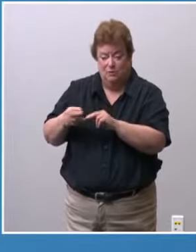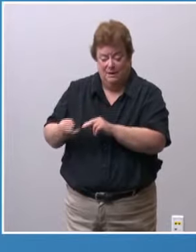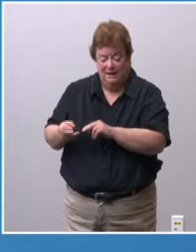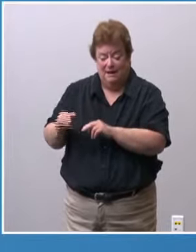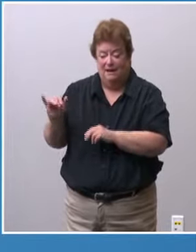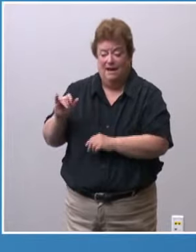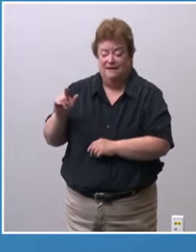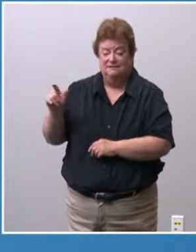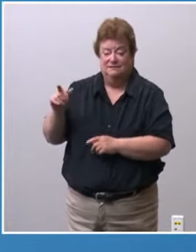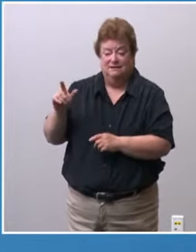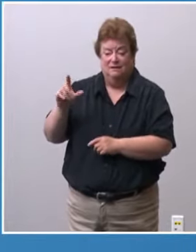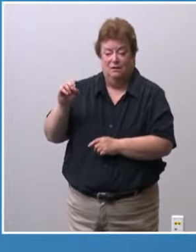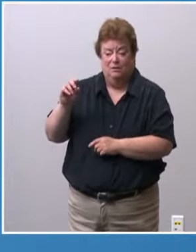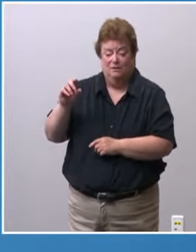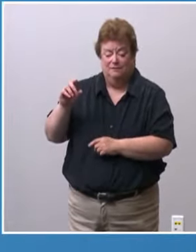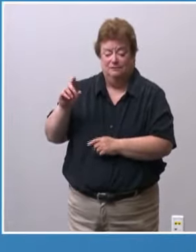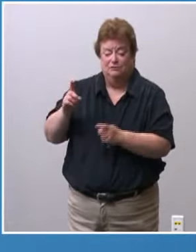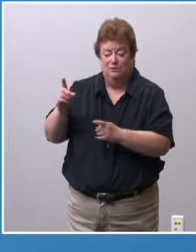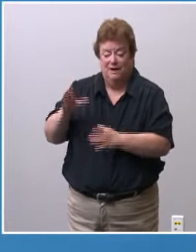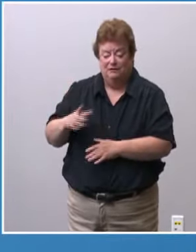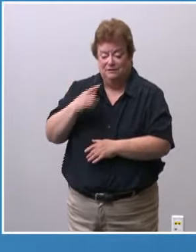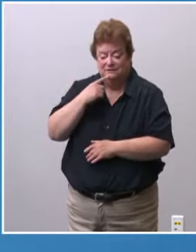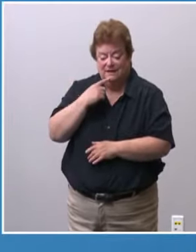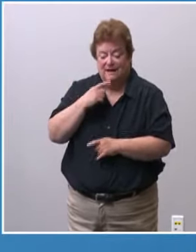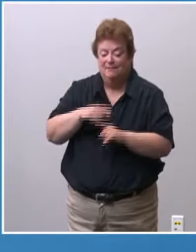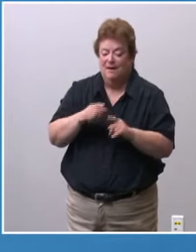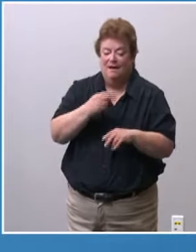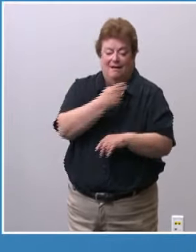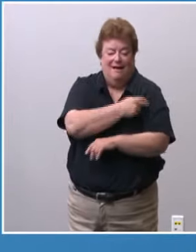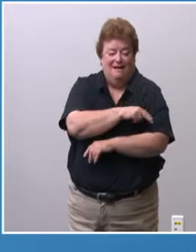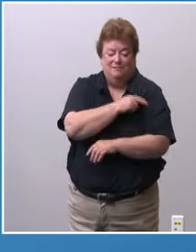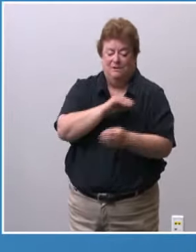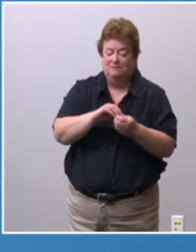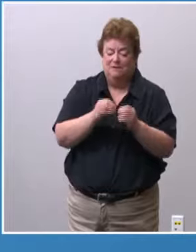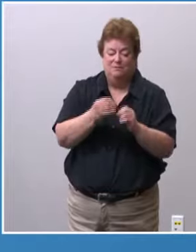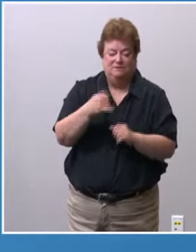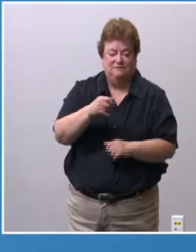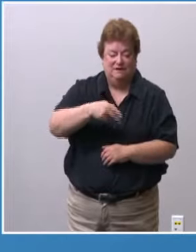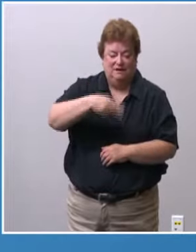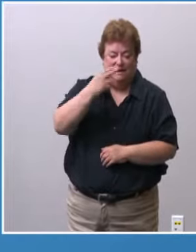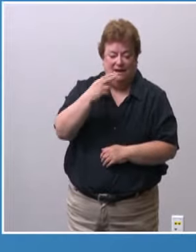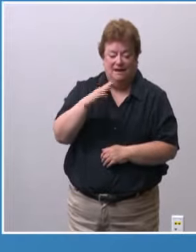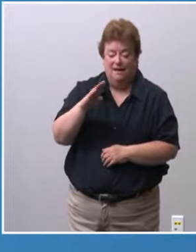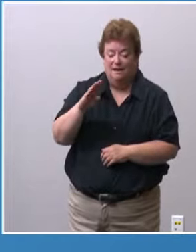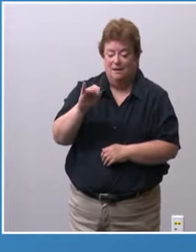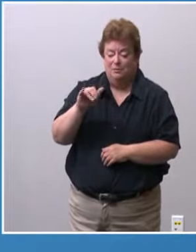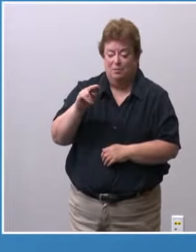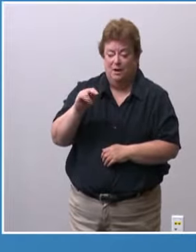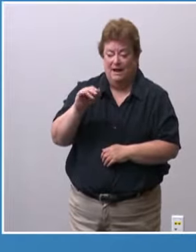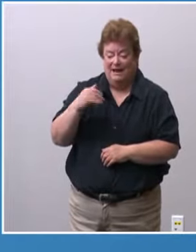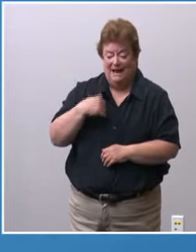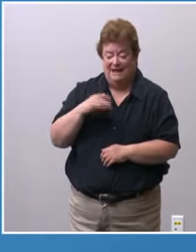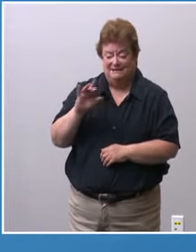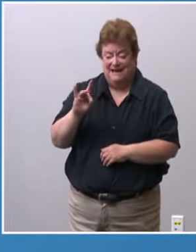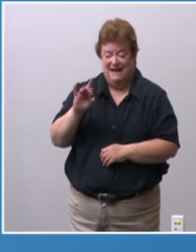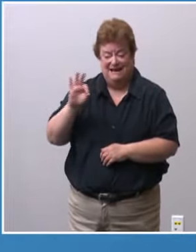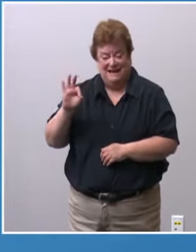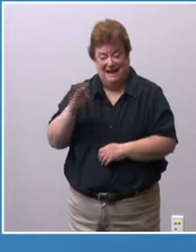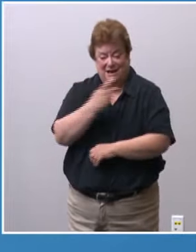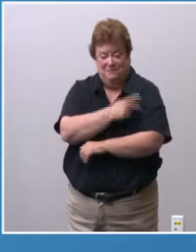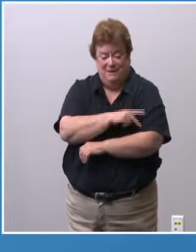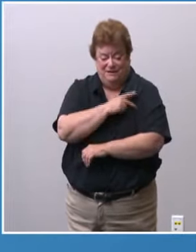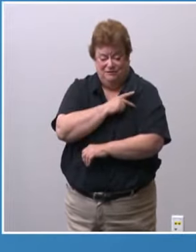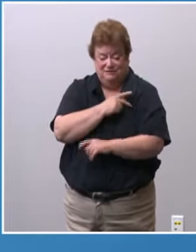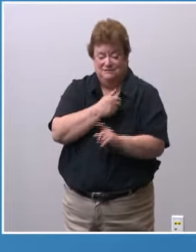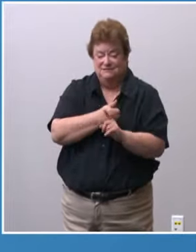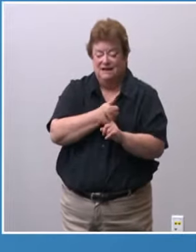Lopez says, hospitalizations haven't gone down here locally at this time. Today, Bryan is running 89 COVID patients as of this